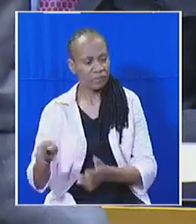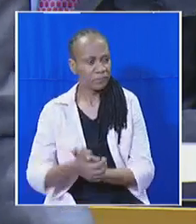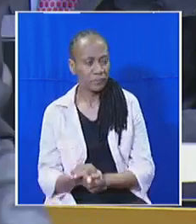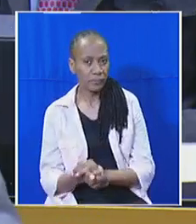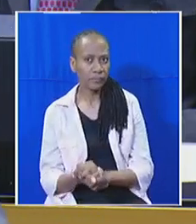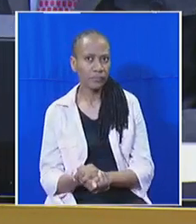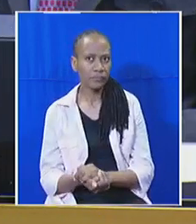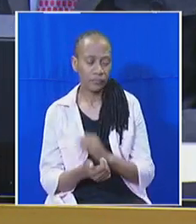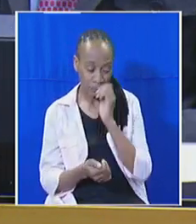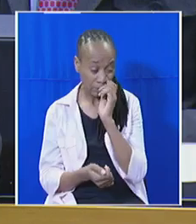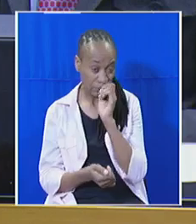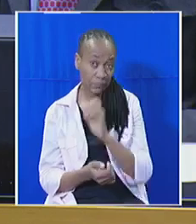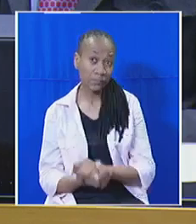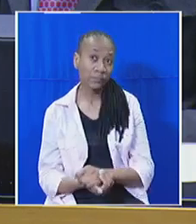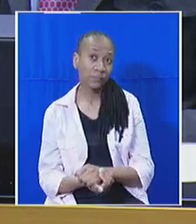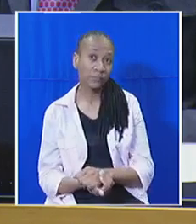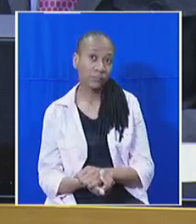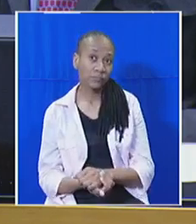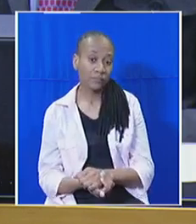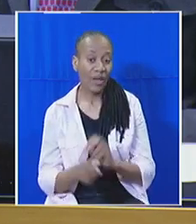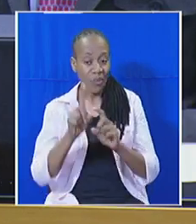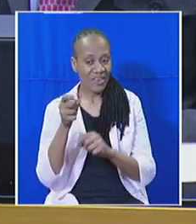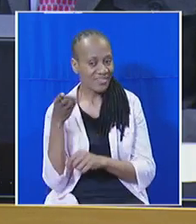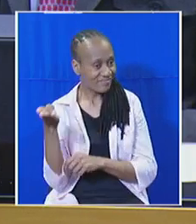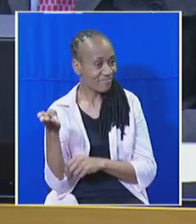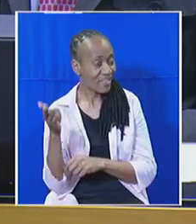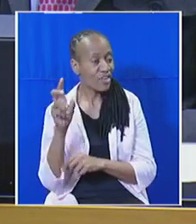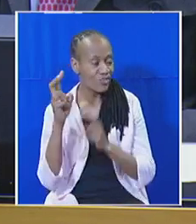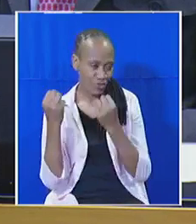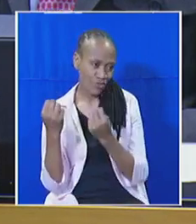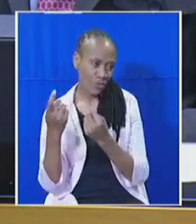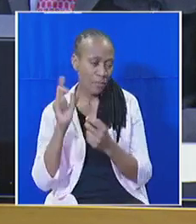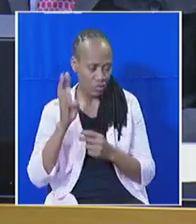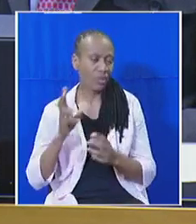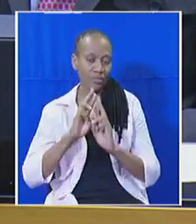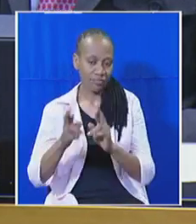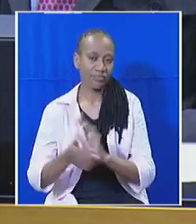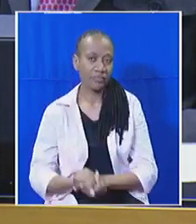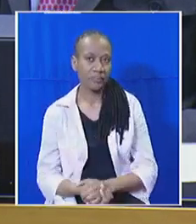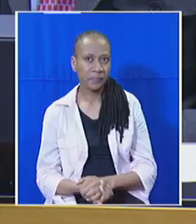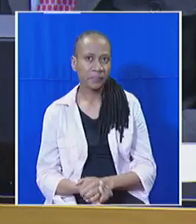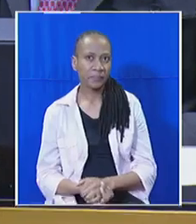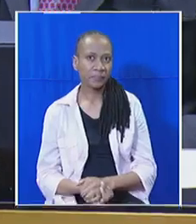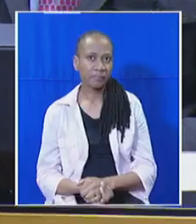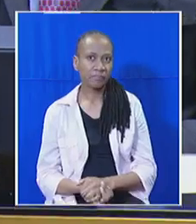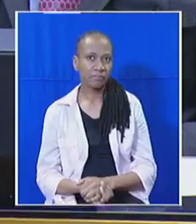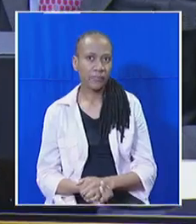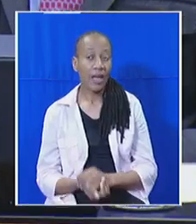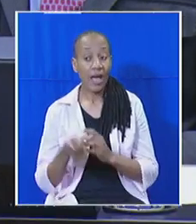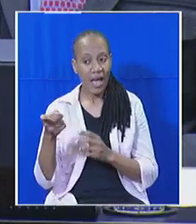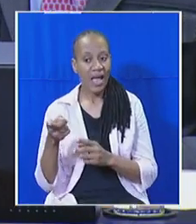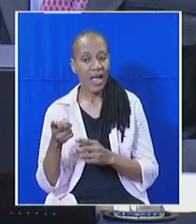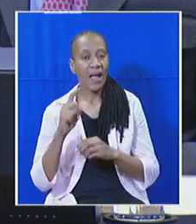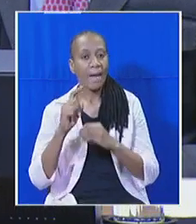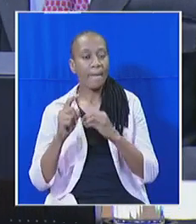Honorable Deputy Speaker, I assume this is a new question, but I'm prepared to answer it. Because the question is about HR, is talking about